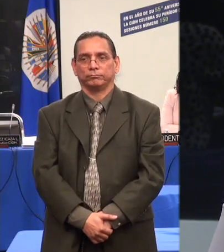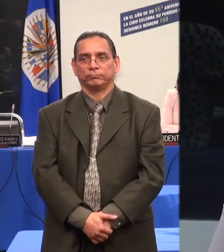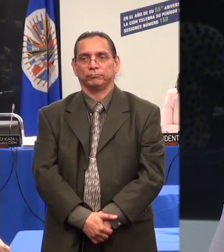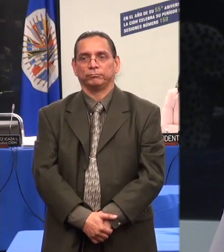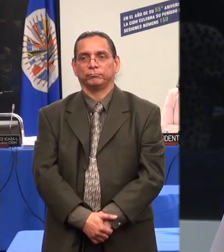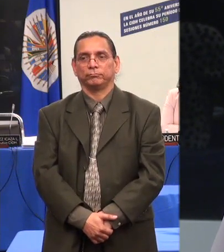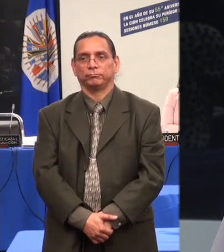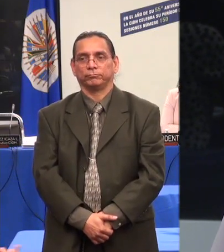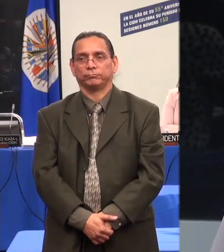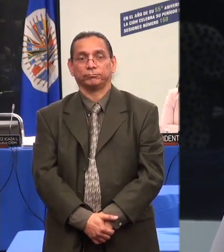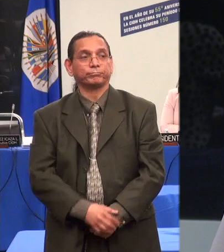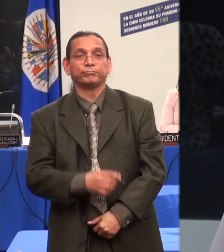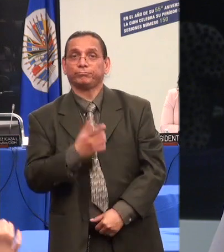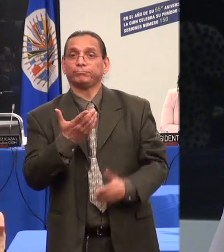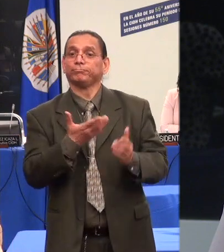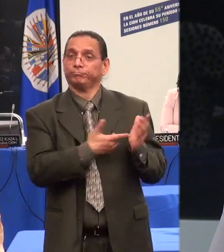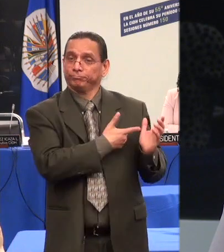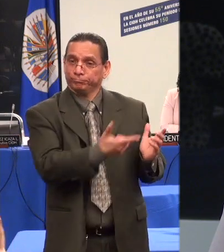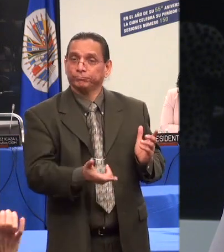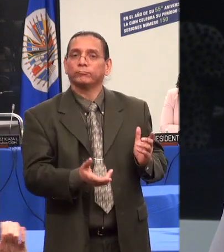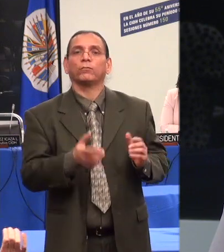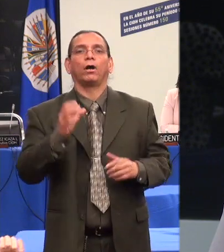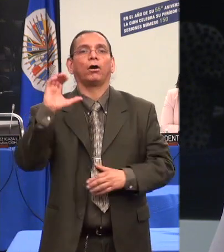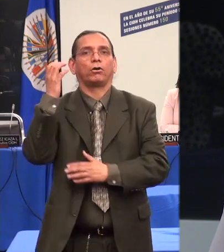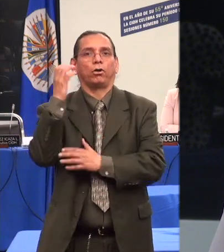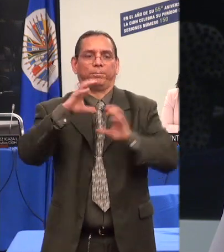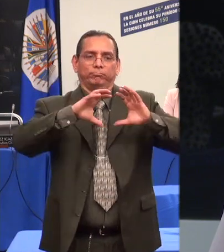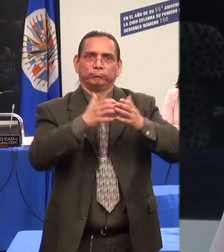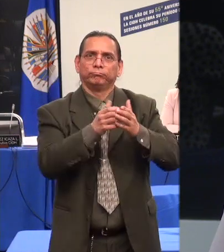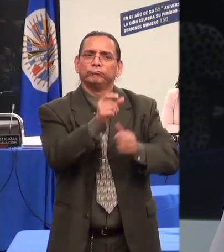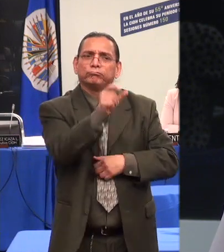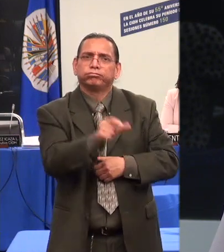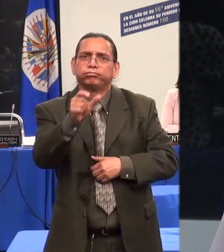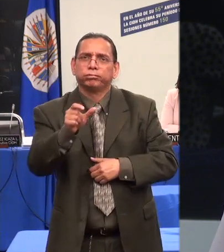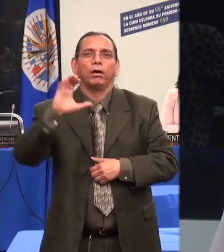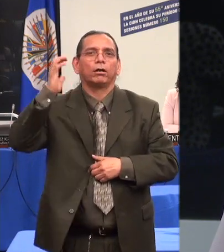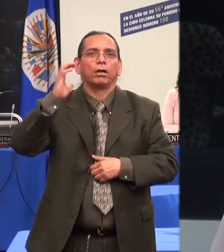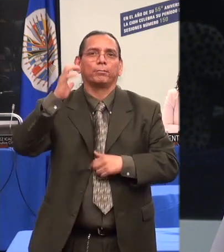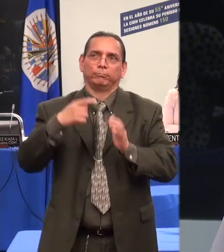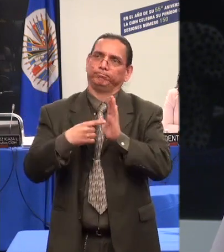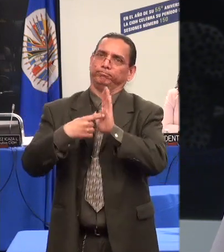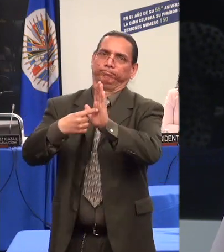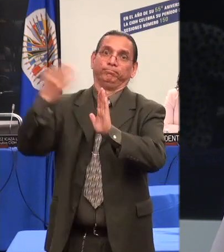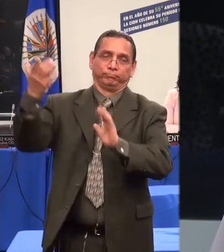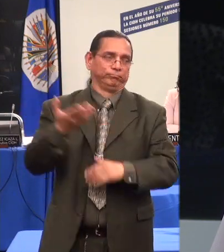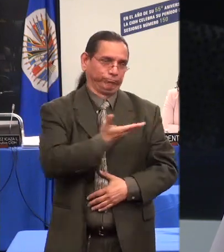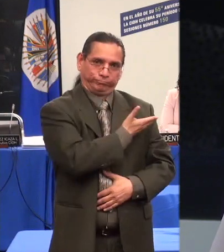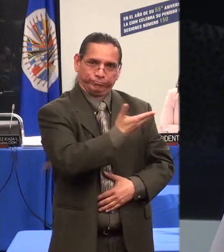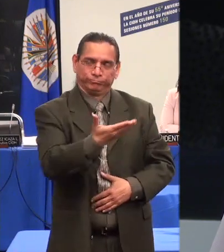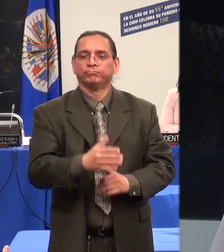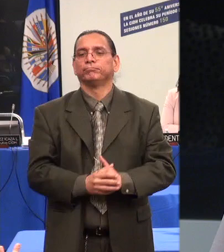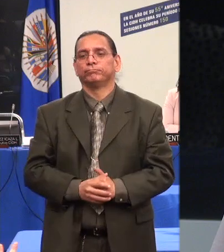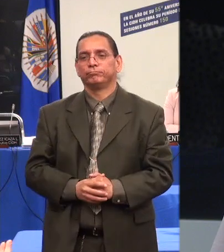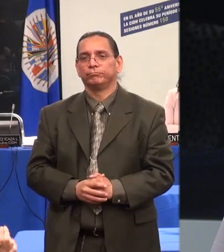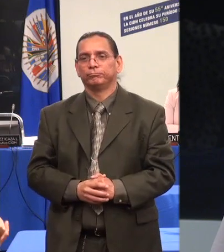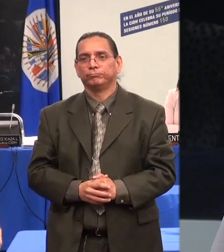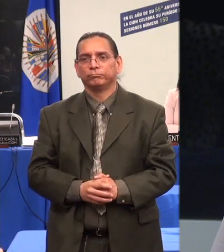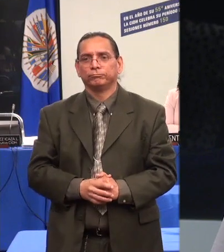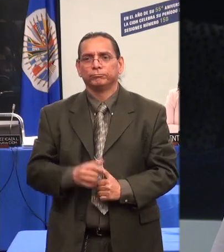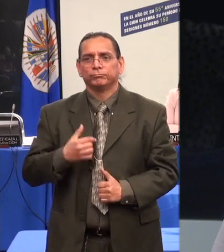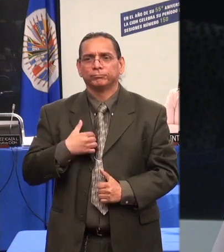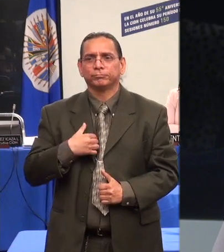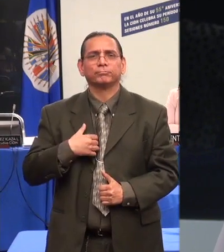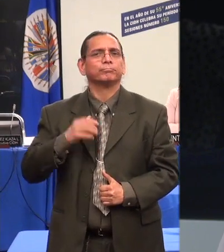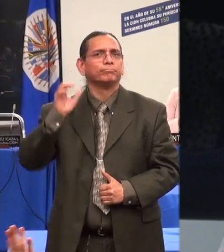of Colombia, and we look forward in due course to hearing from the ambassador and his